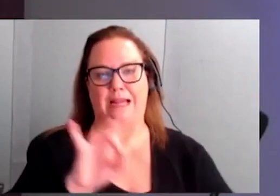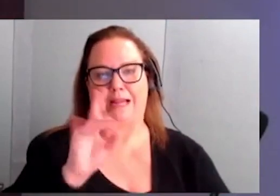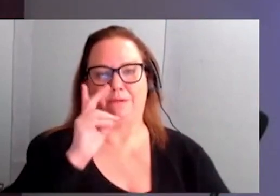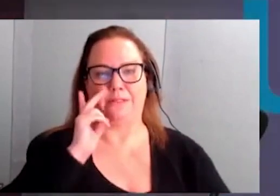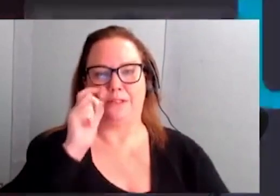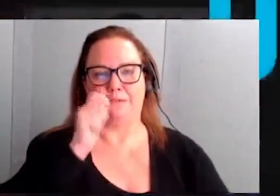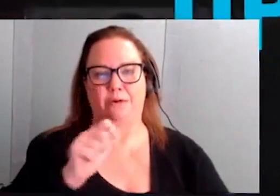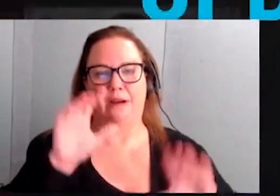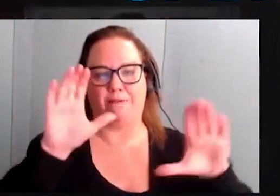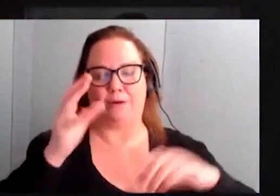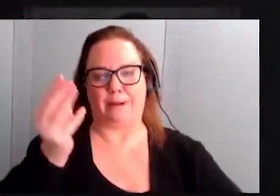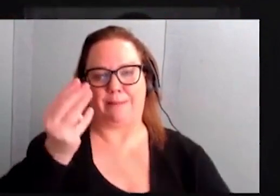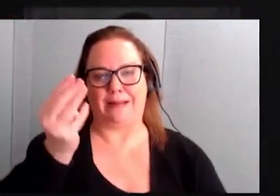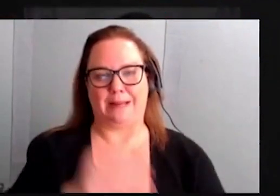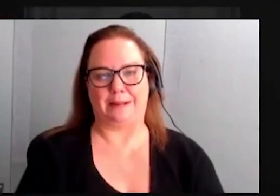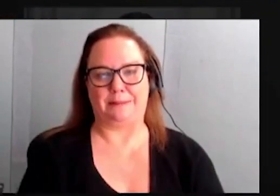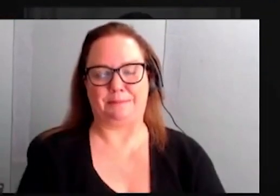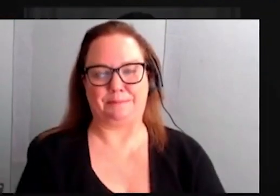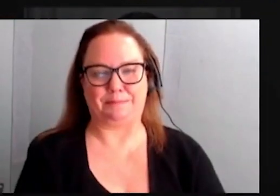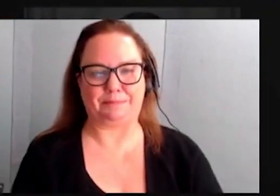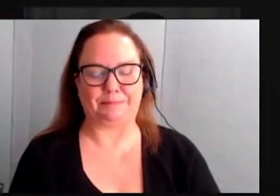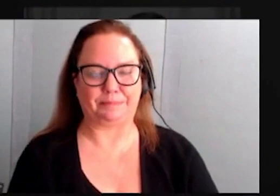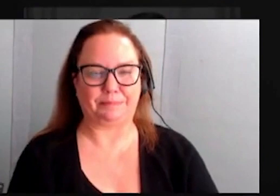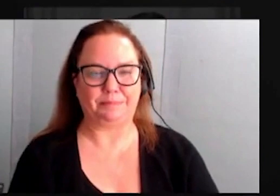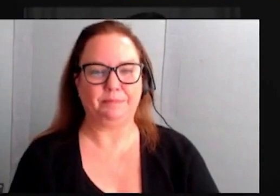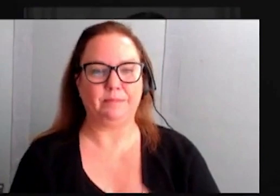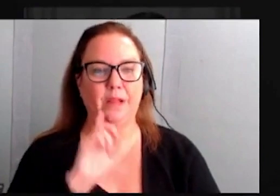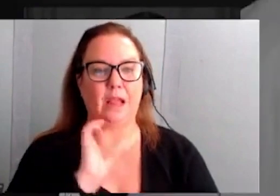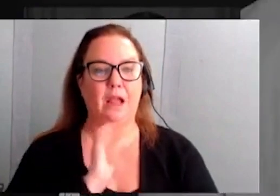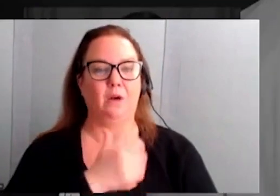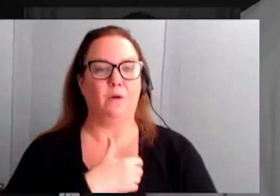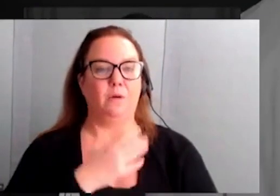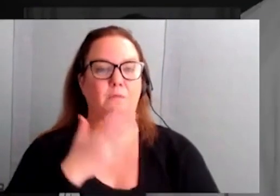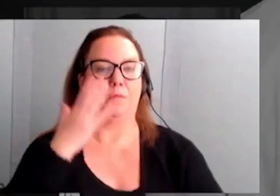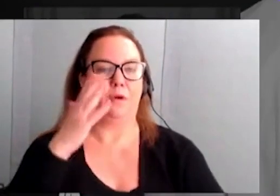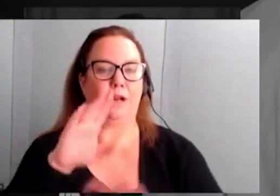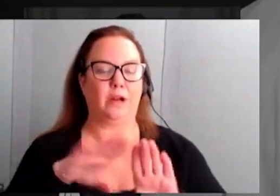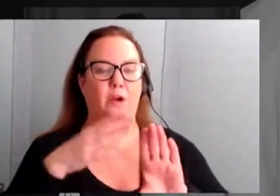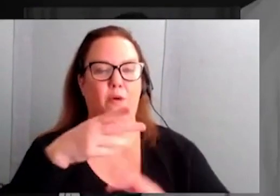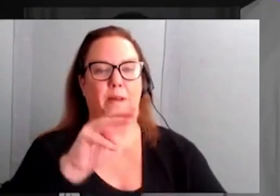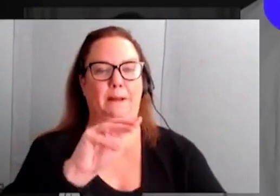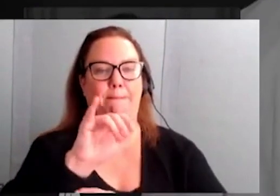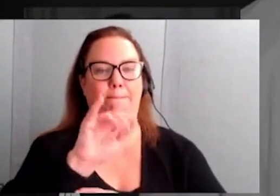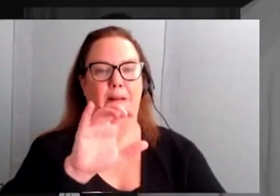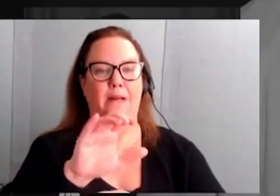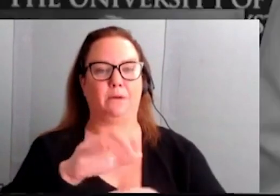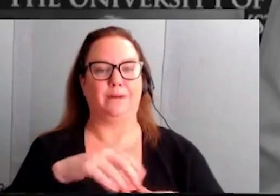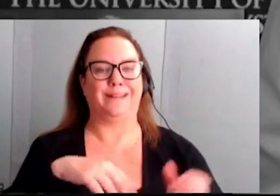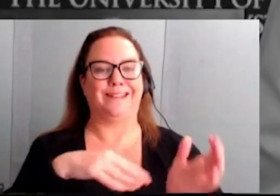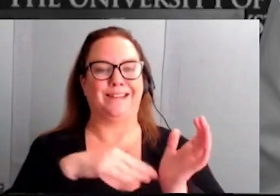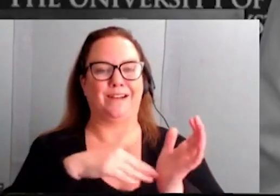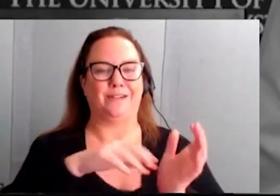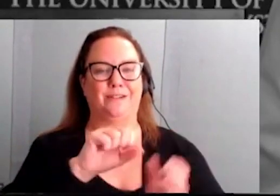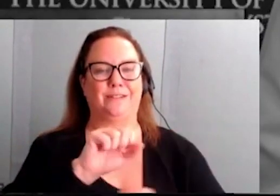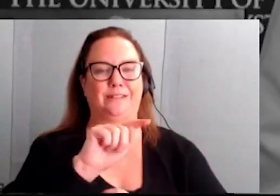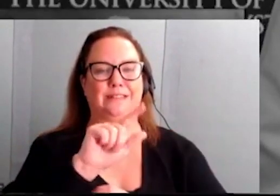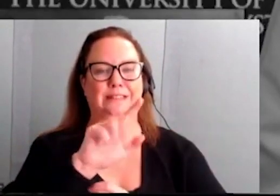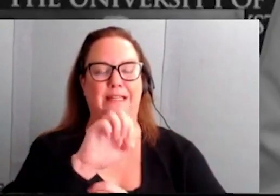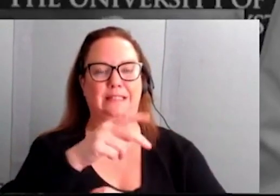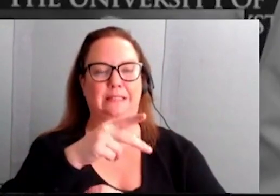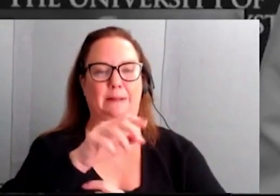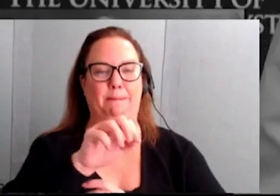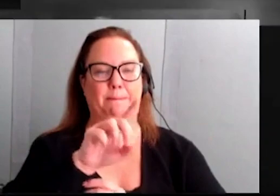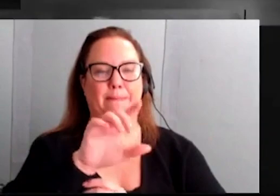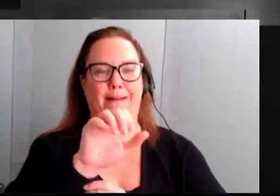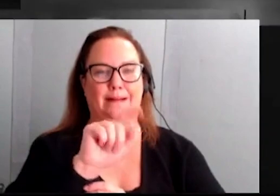Monday. Subscribe to our Morning Medical Update and Open Mics with Dr. Stites podcasts. Now